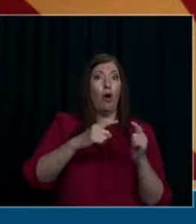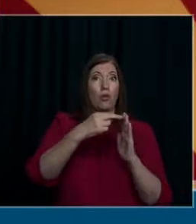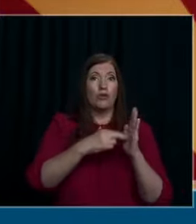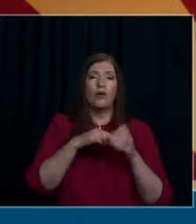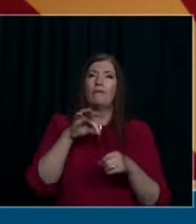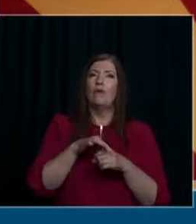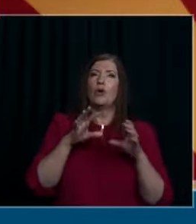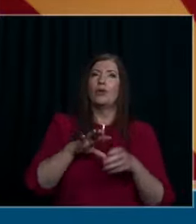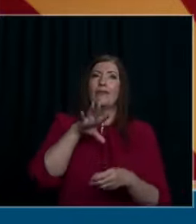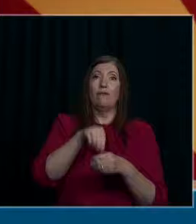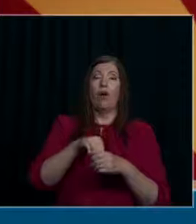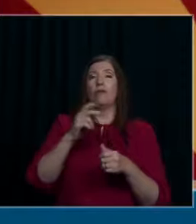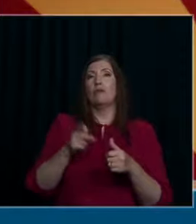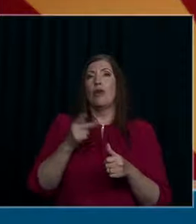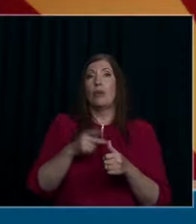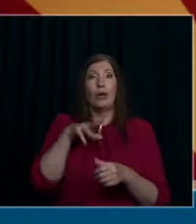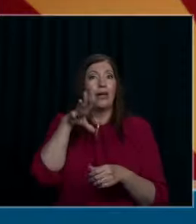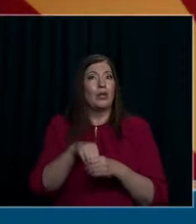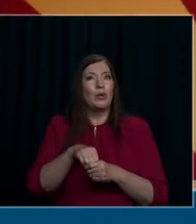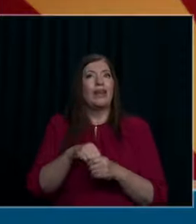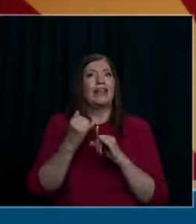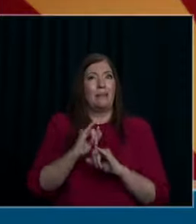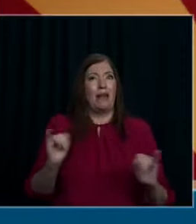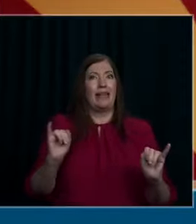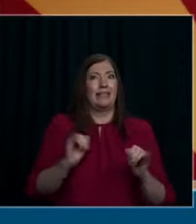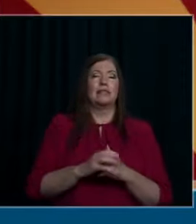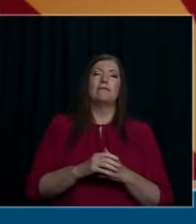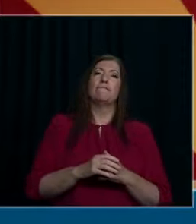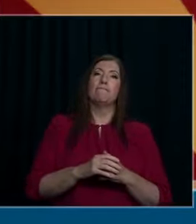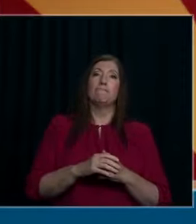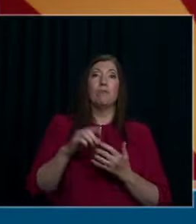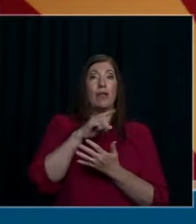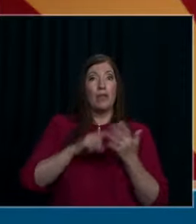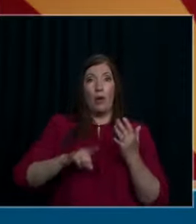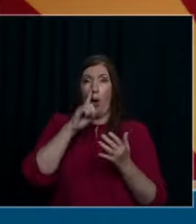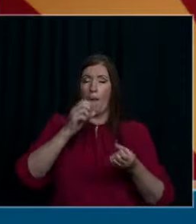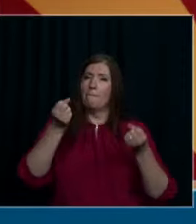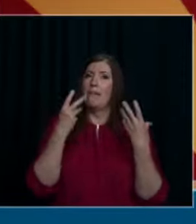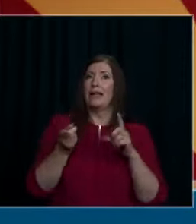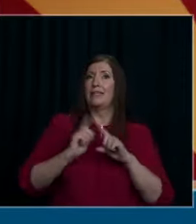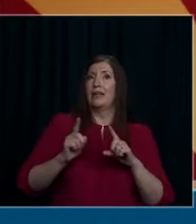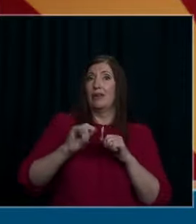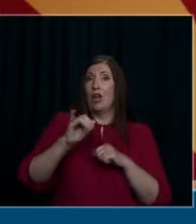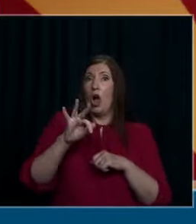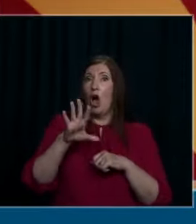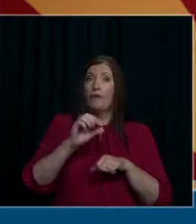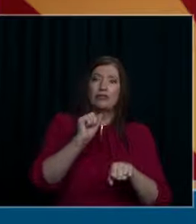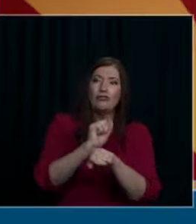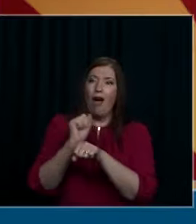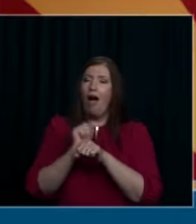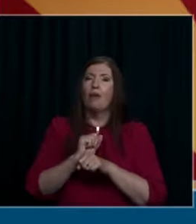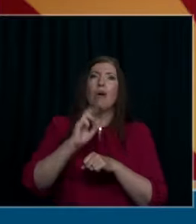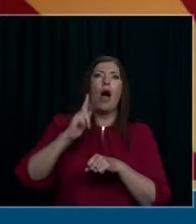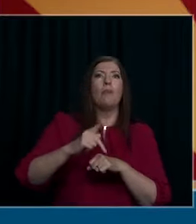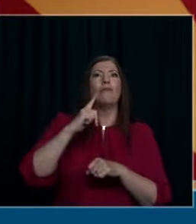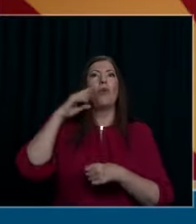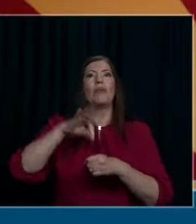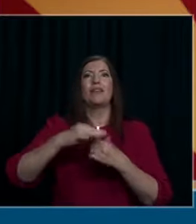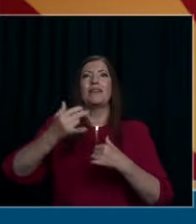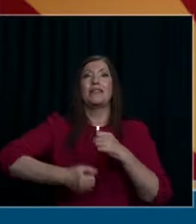can participate in the primary, including independents. There are a lot of offices up for election this year, so we'll keep